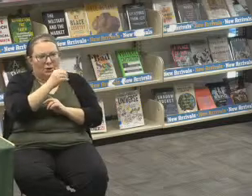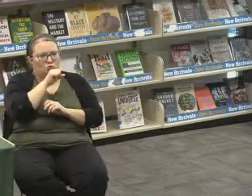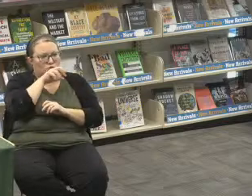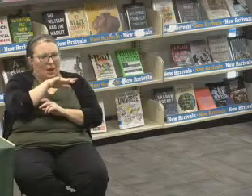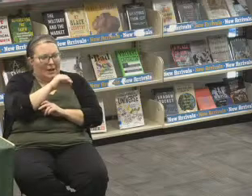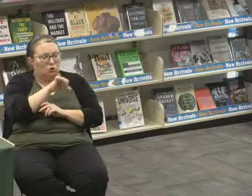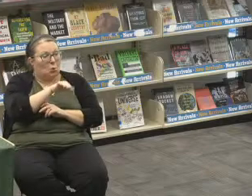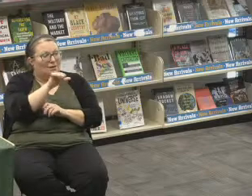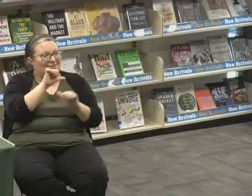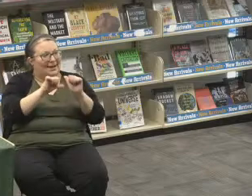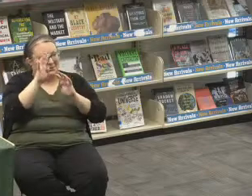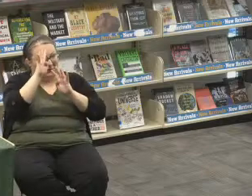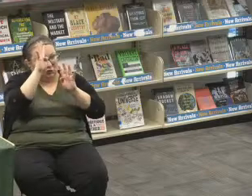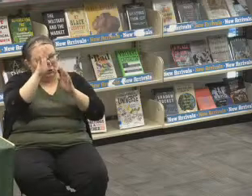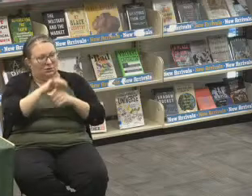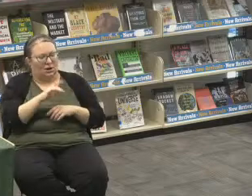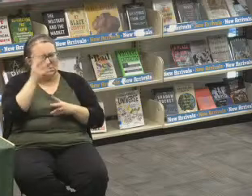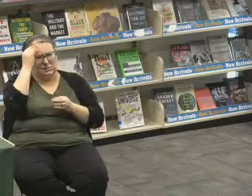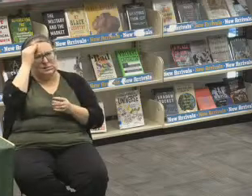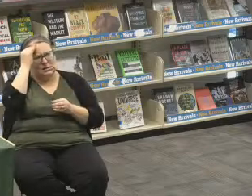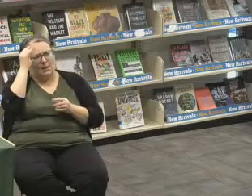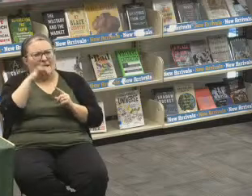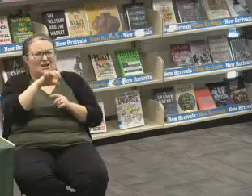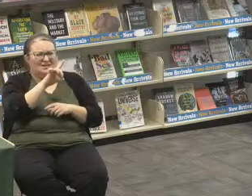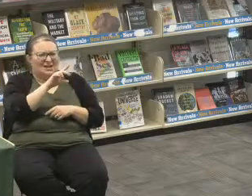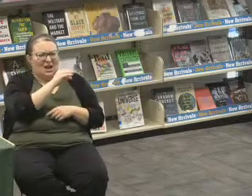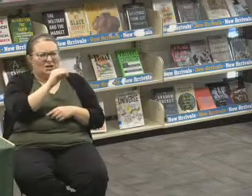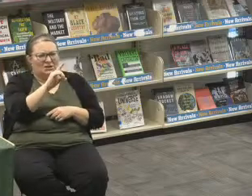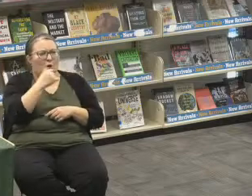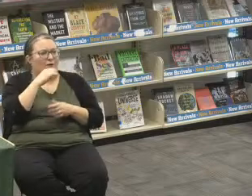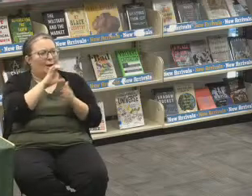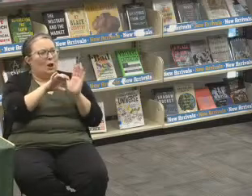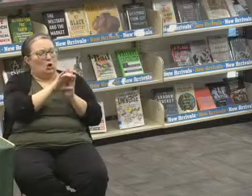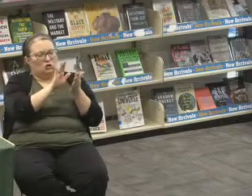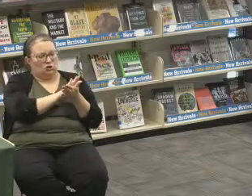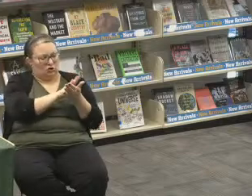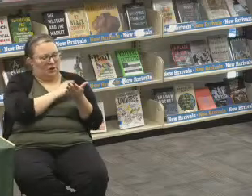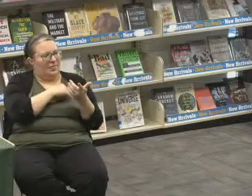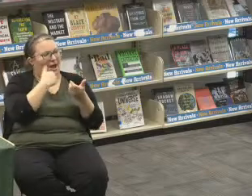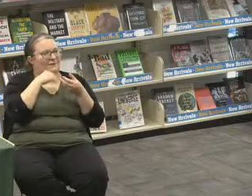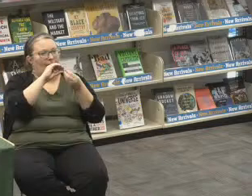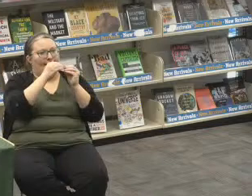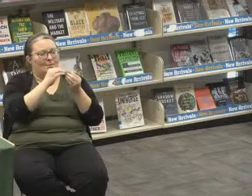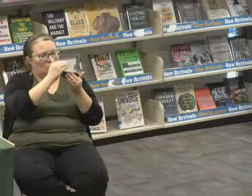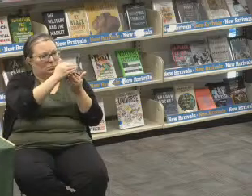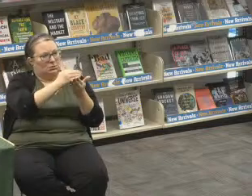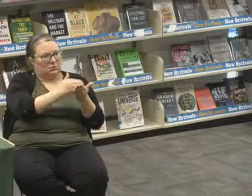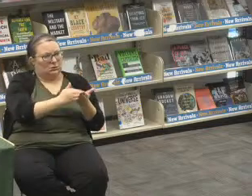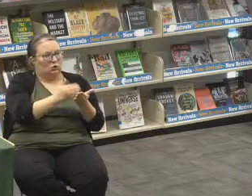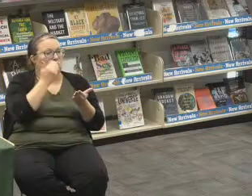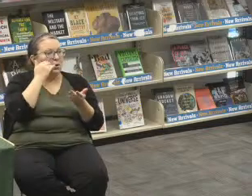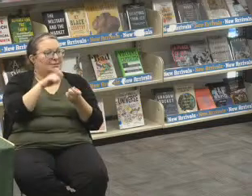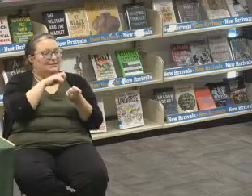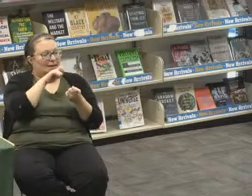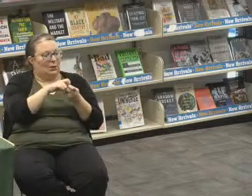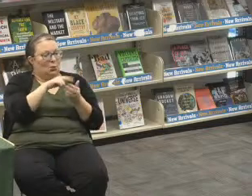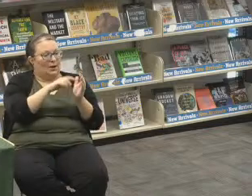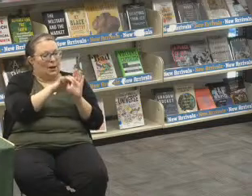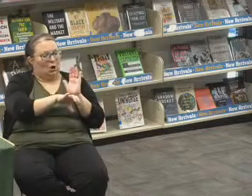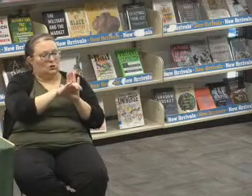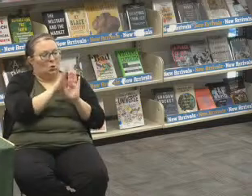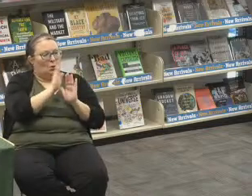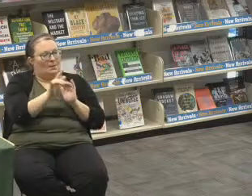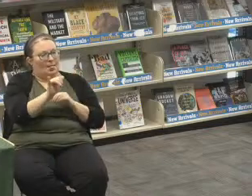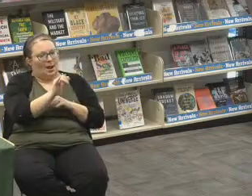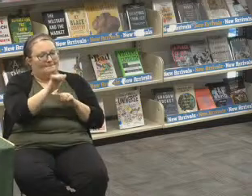fiction. And I was thinking about this for a little bit, but in D&D you have a character sheet. The characters all have numbers. You know exactly what a character is going to be